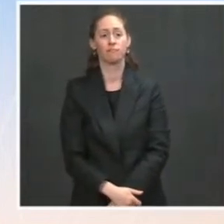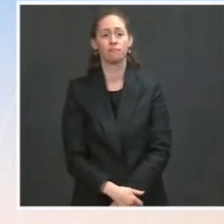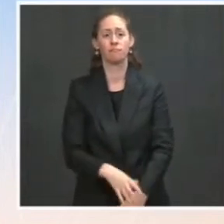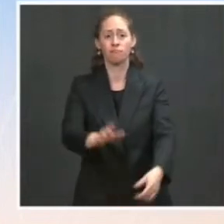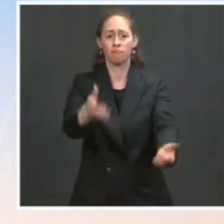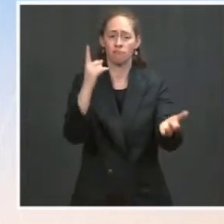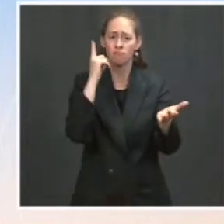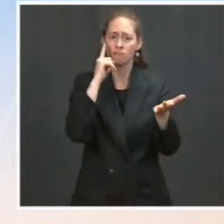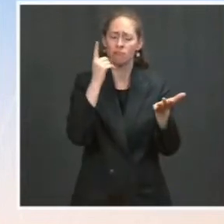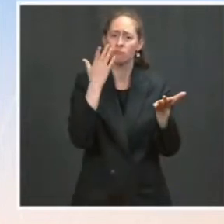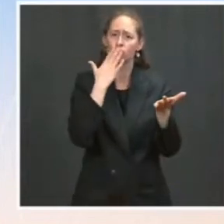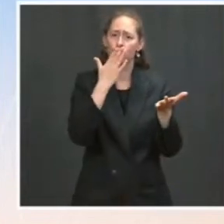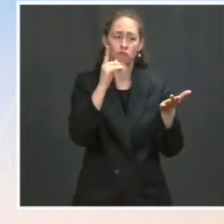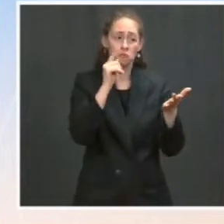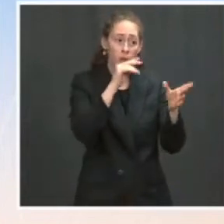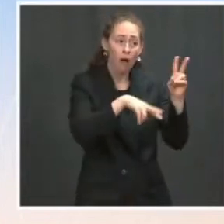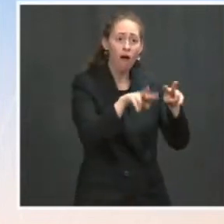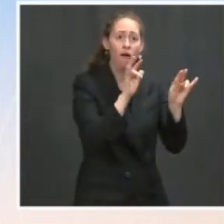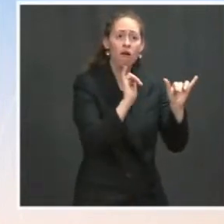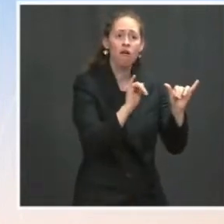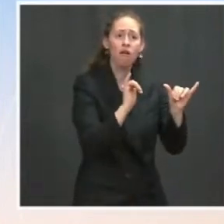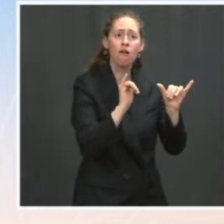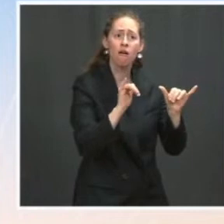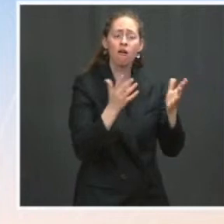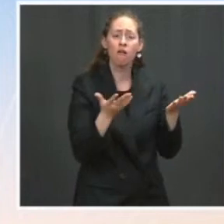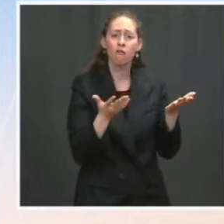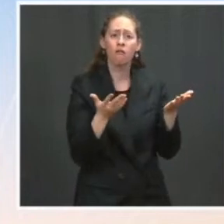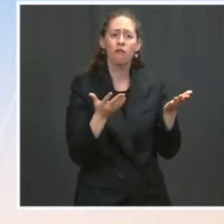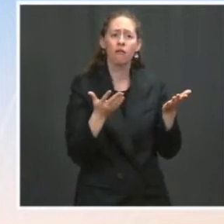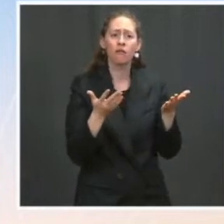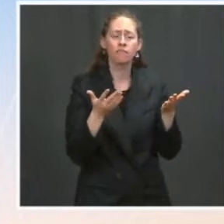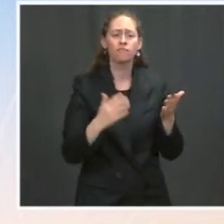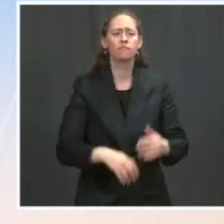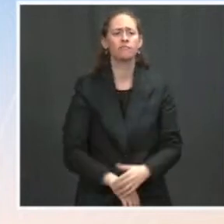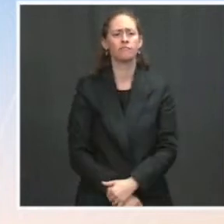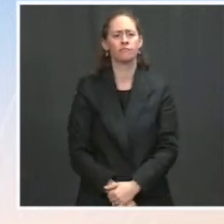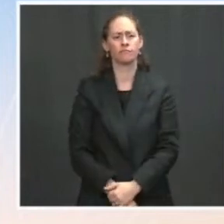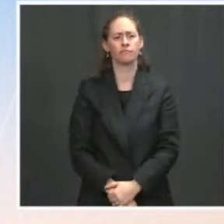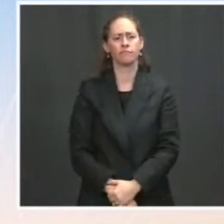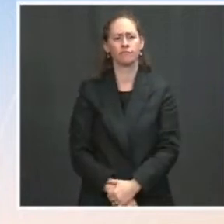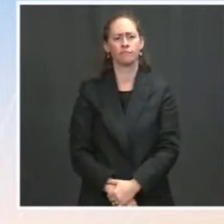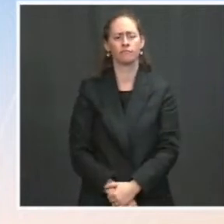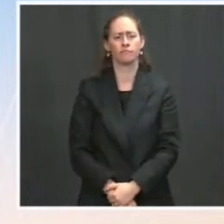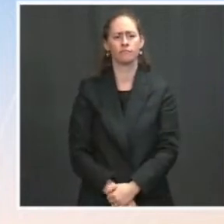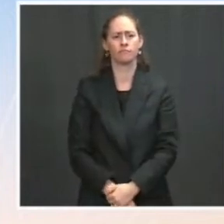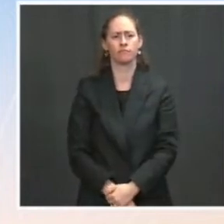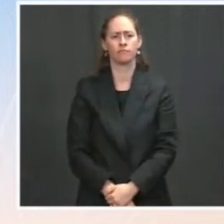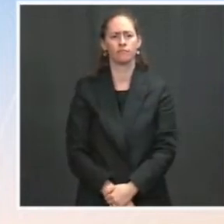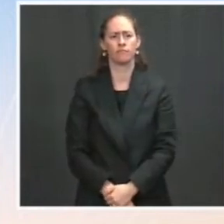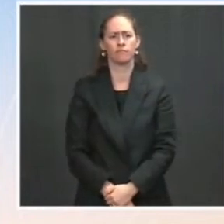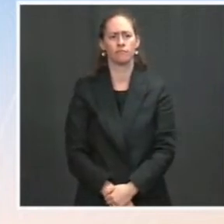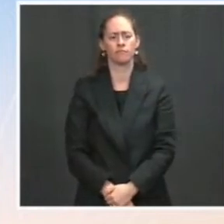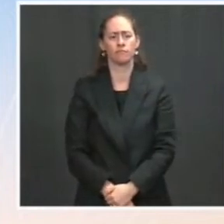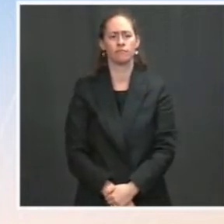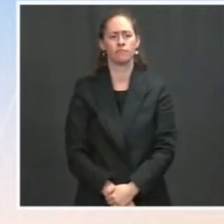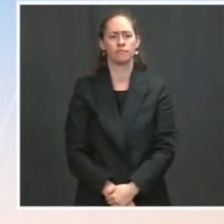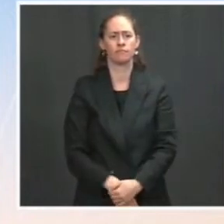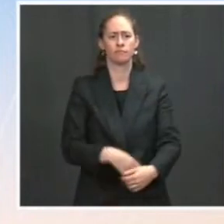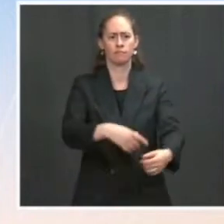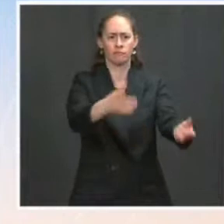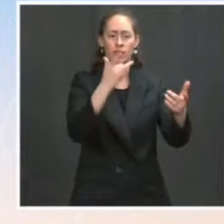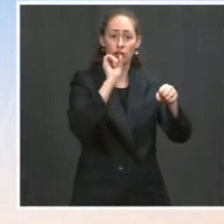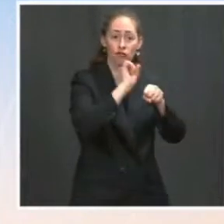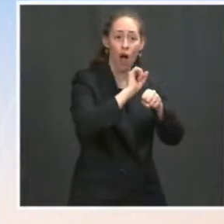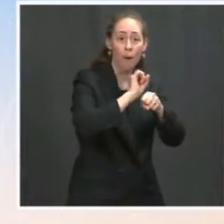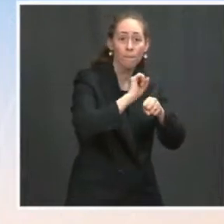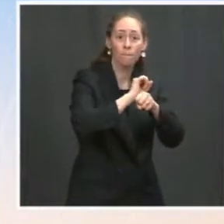see the unemployment benefits as a major driver in the jobs numbers. We see there being a number